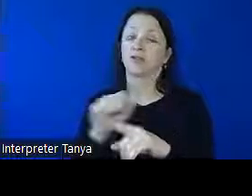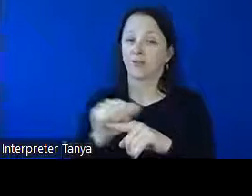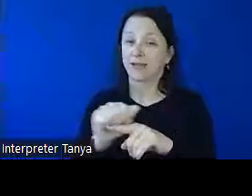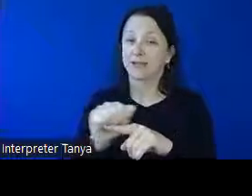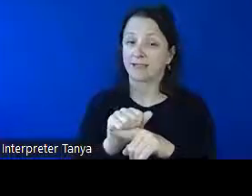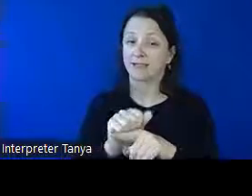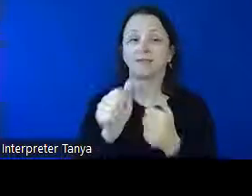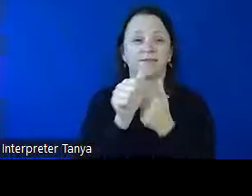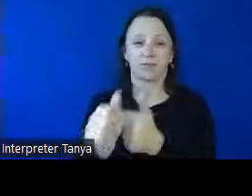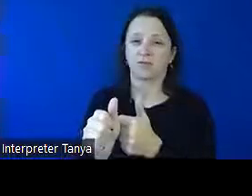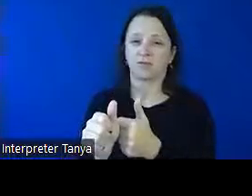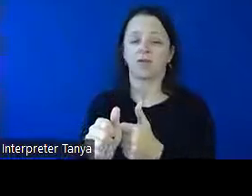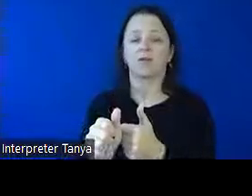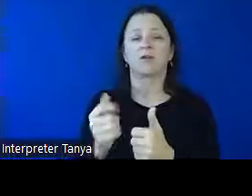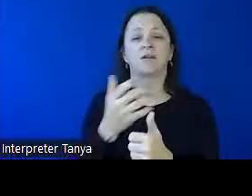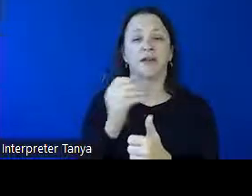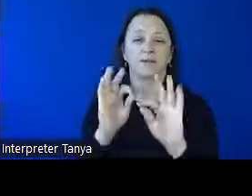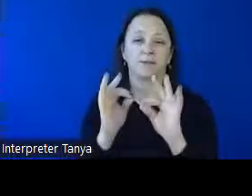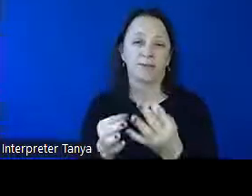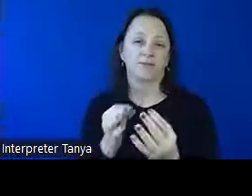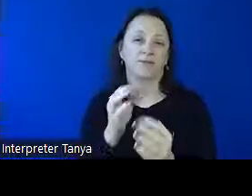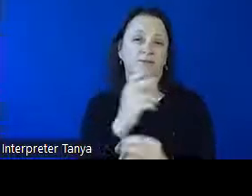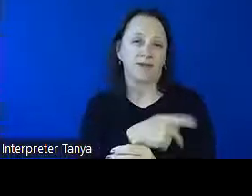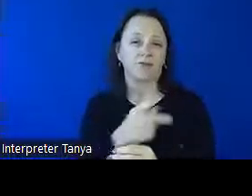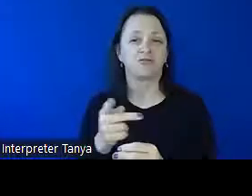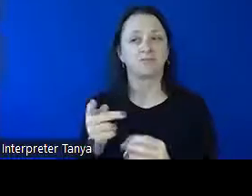what the patient and family perceive would be the